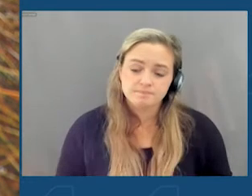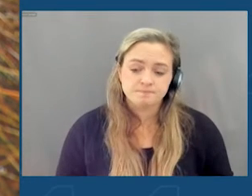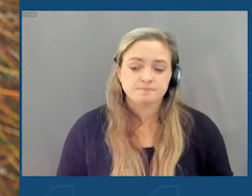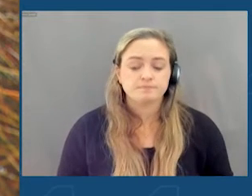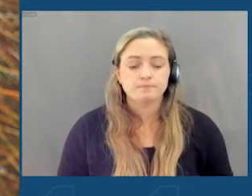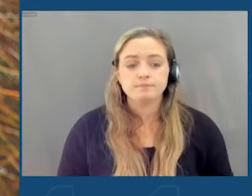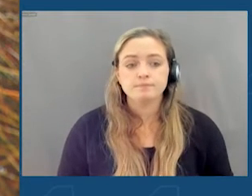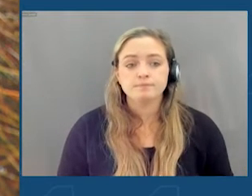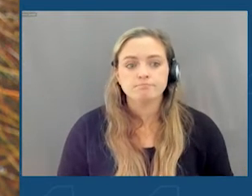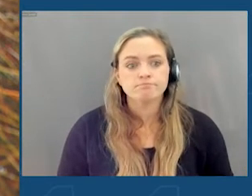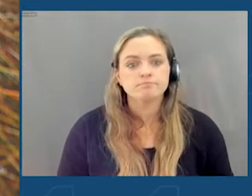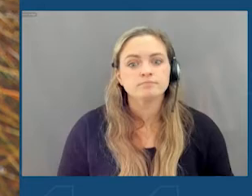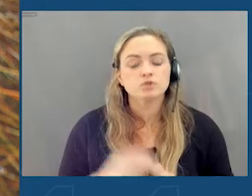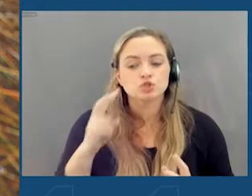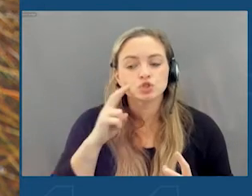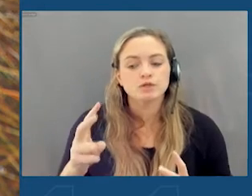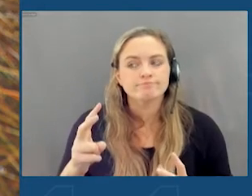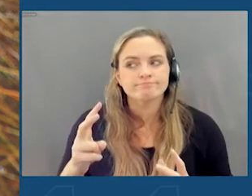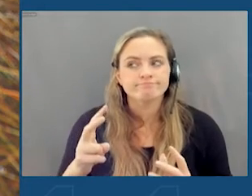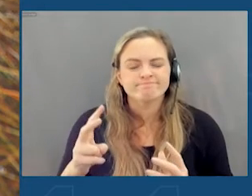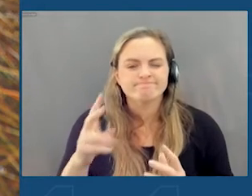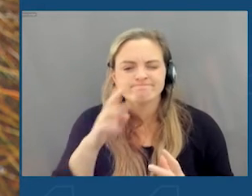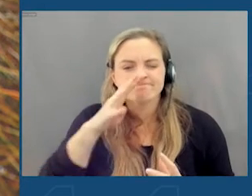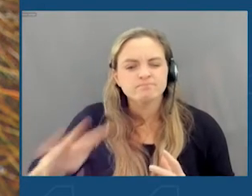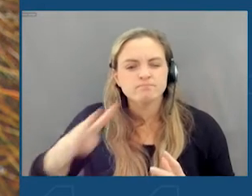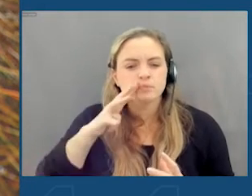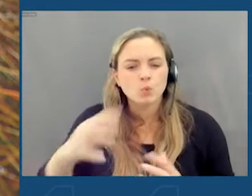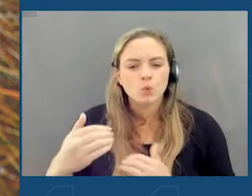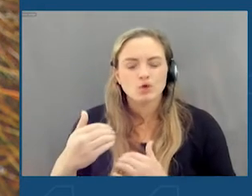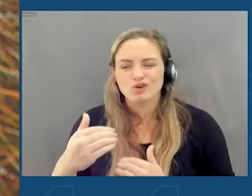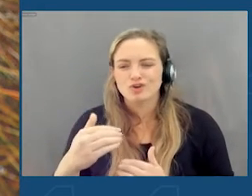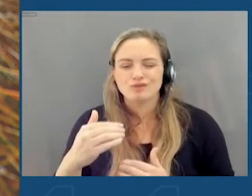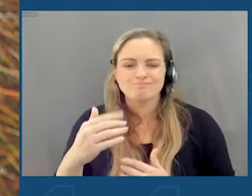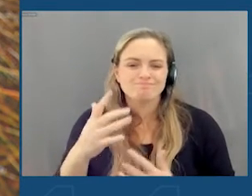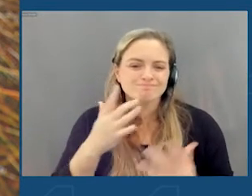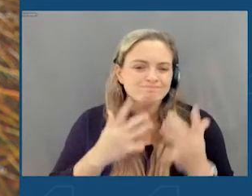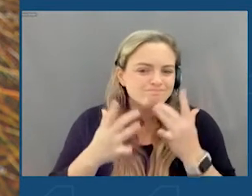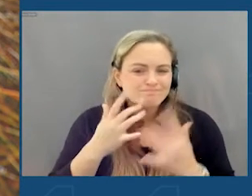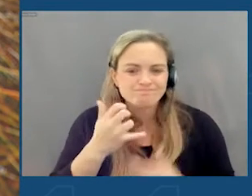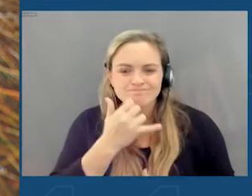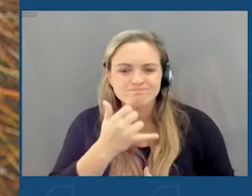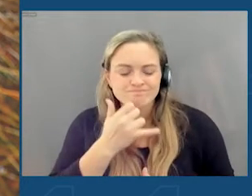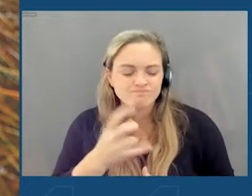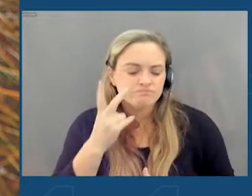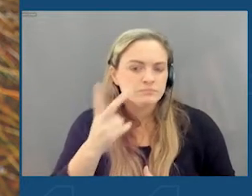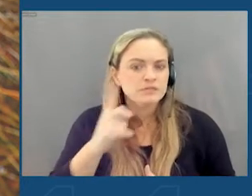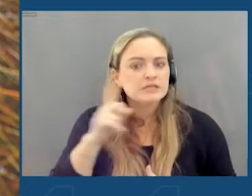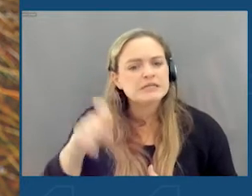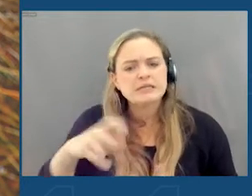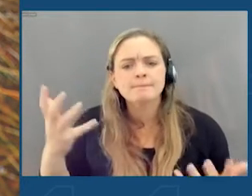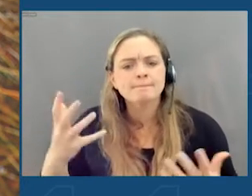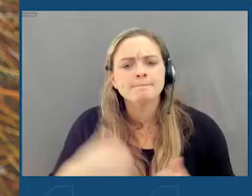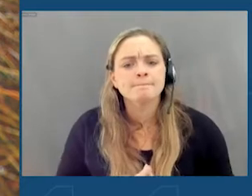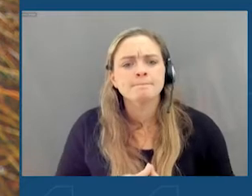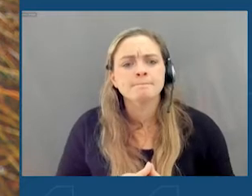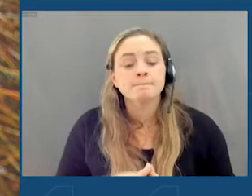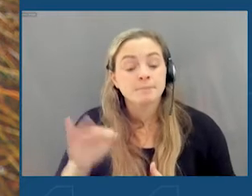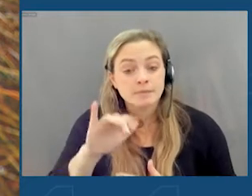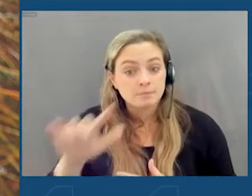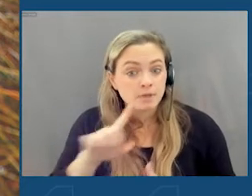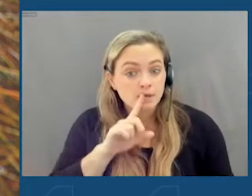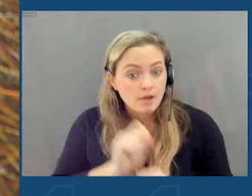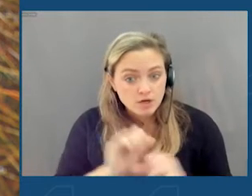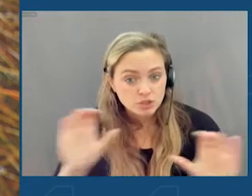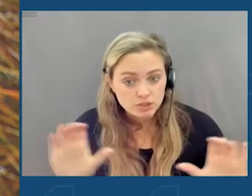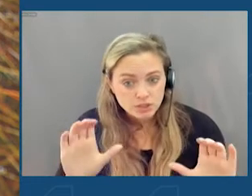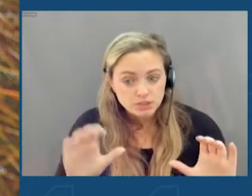society that should look beyond your faults and look to your needs. And that's what this bill actually